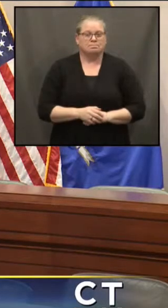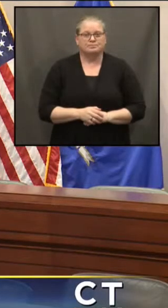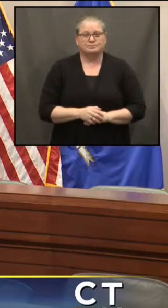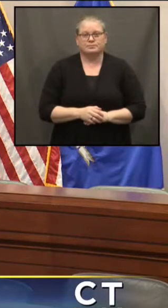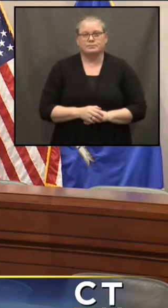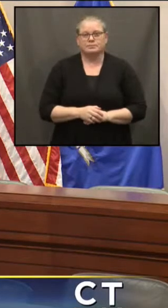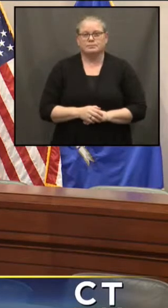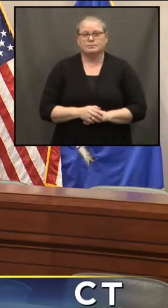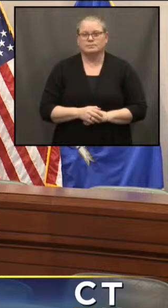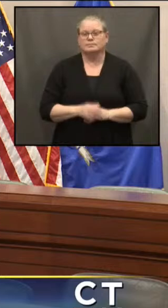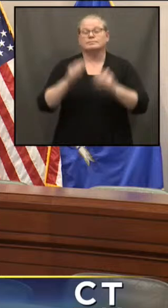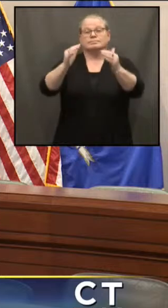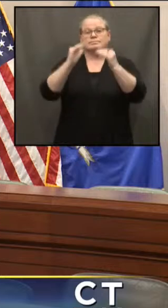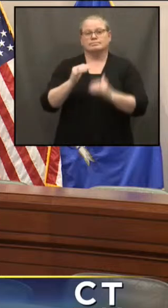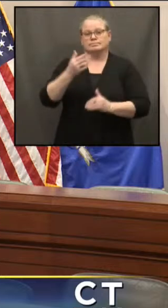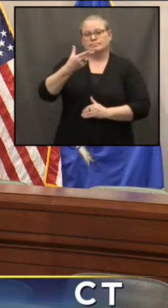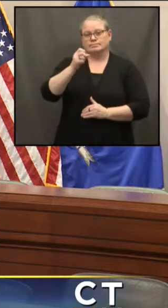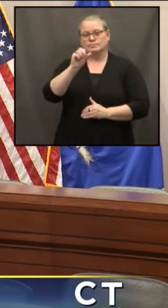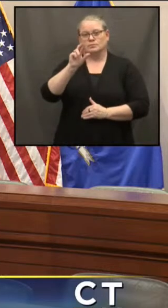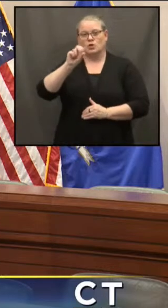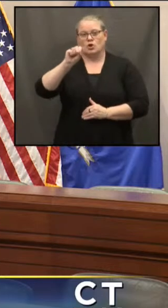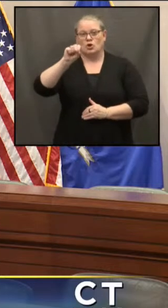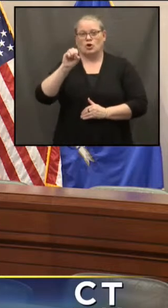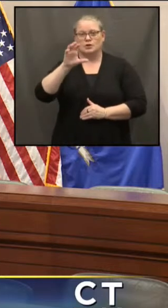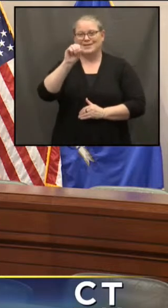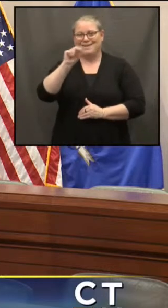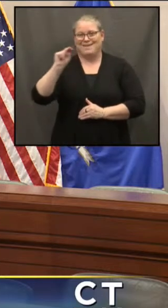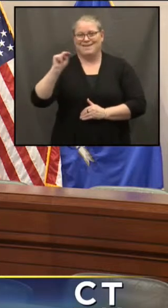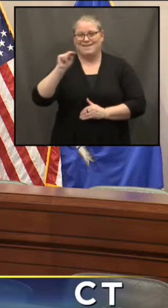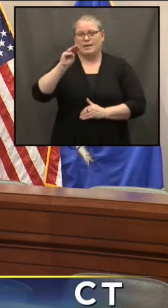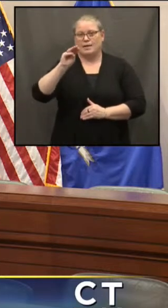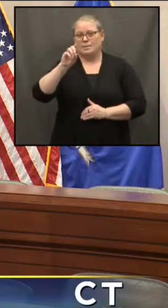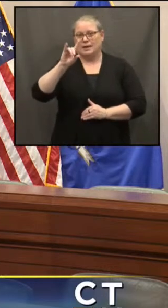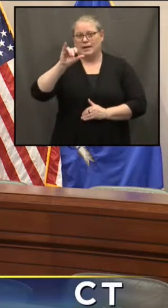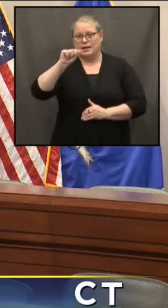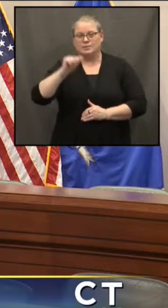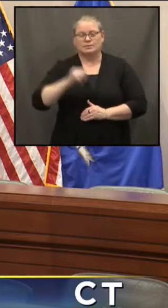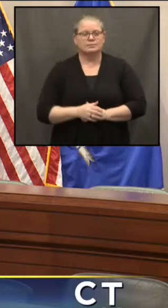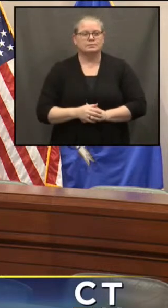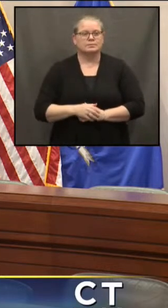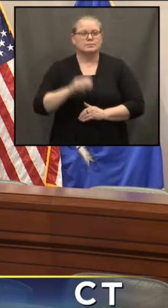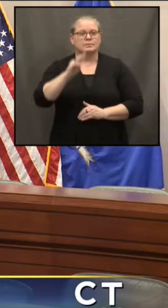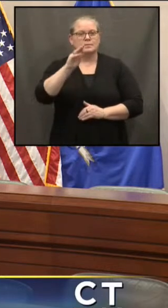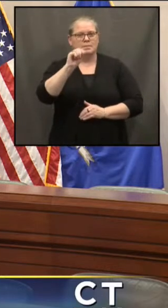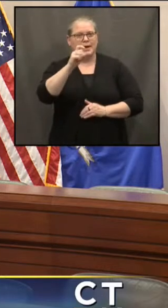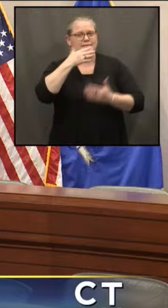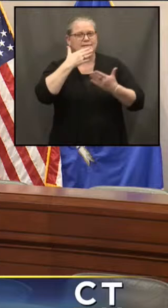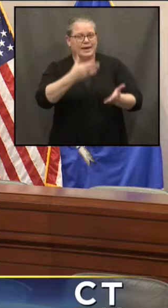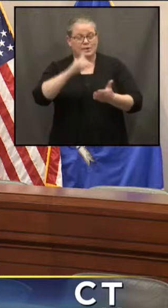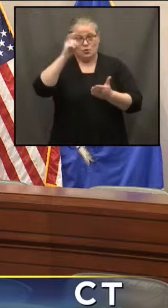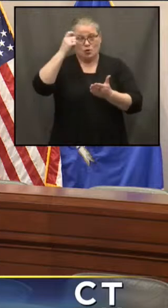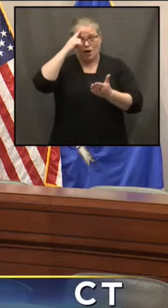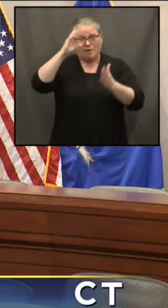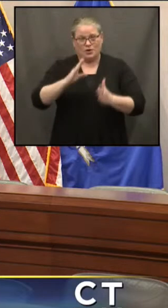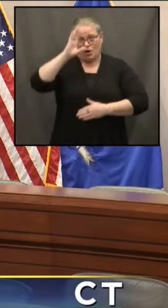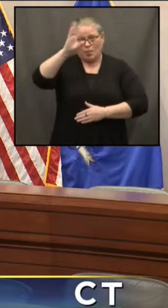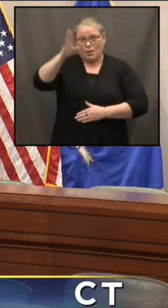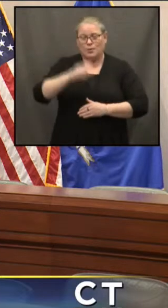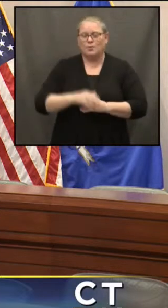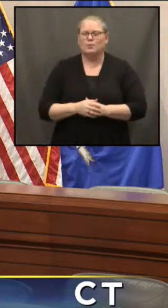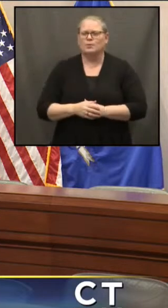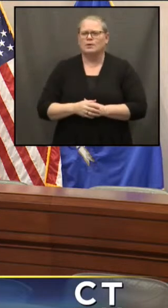Hearst, Connecticut Media. Thanks, Max. Hi, Governor. Can I ask Dr.